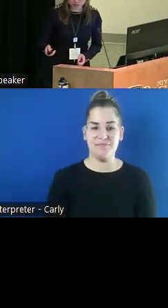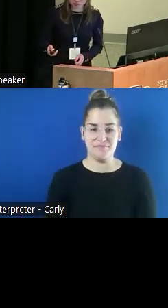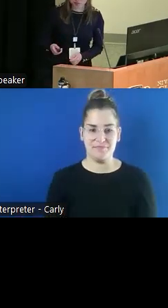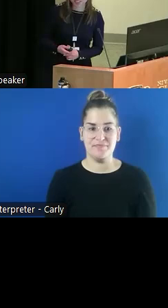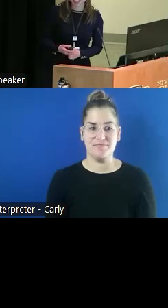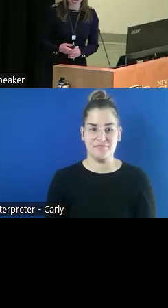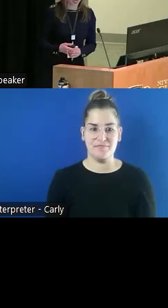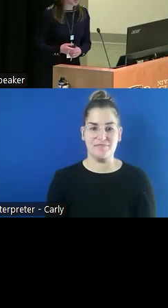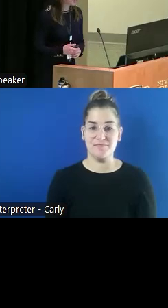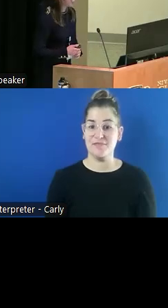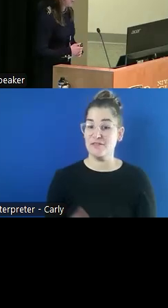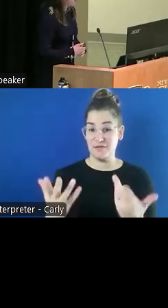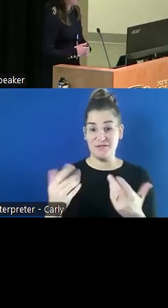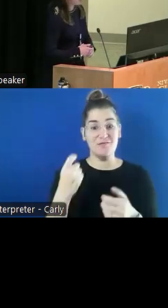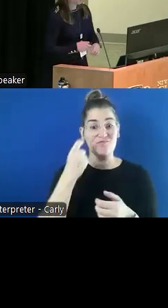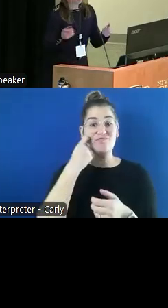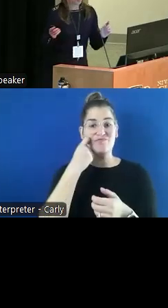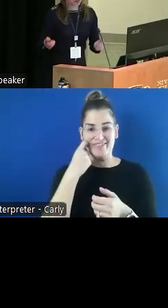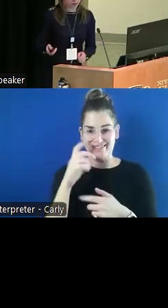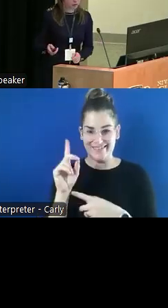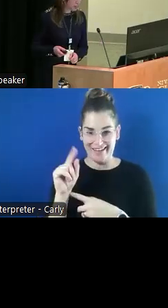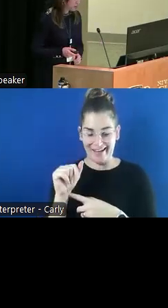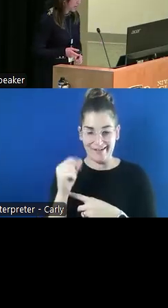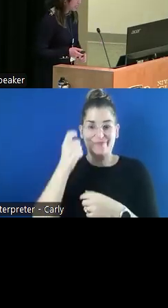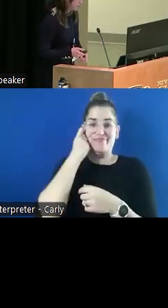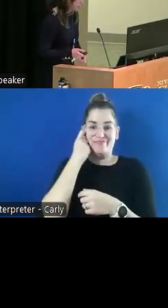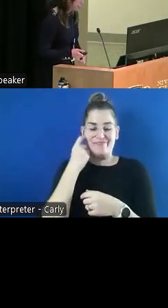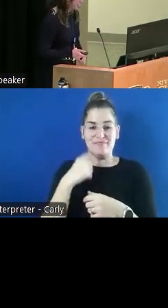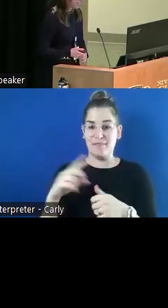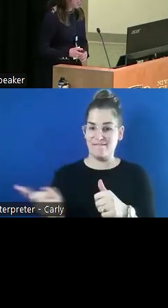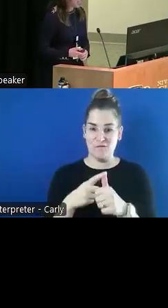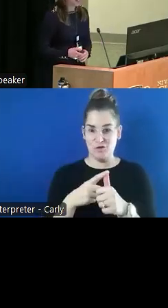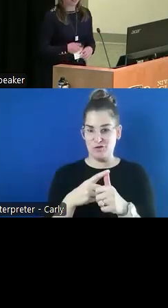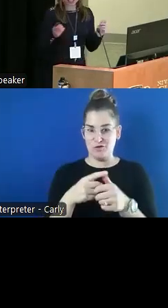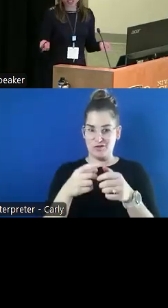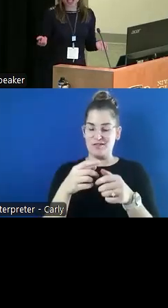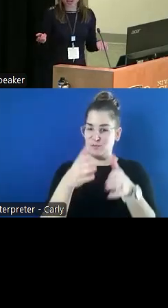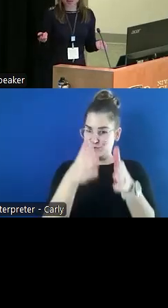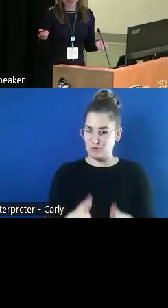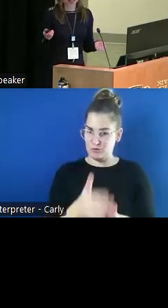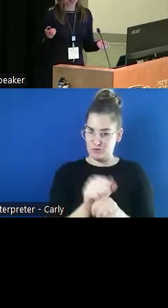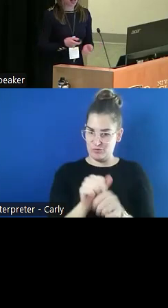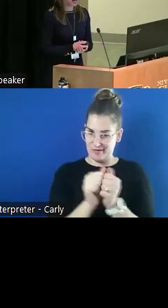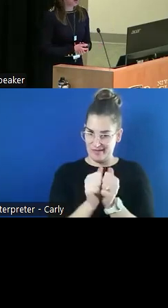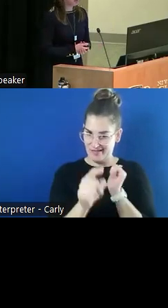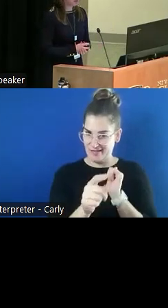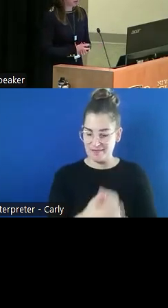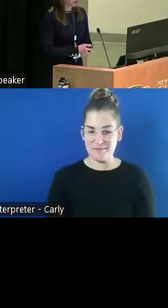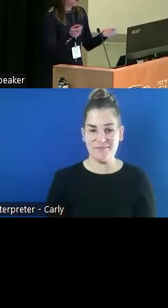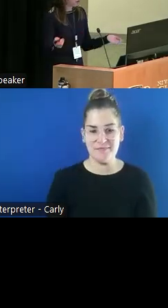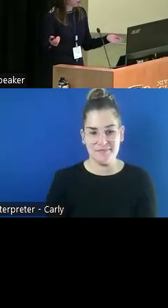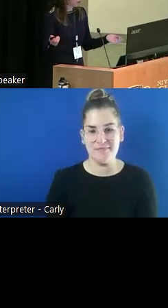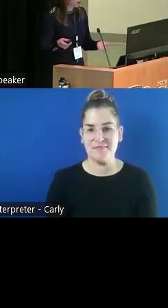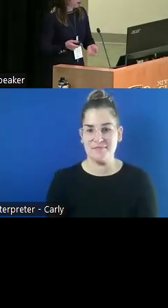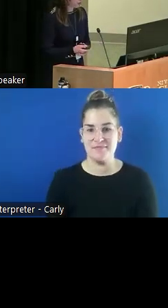data on my first pilot subject that I finished a